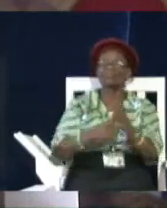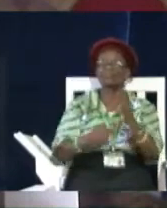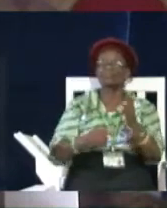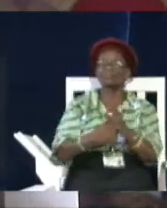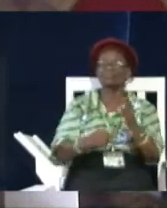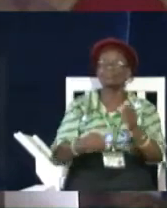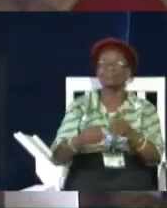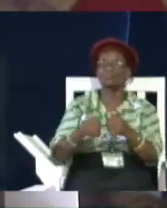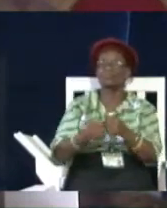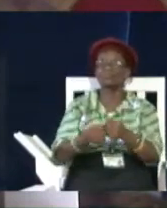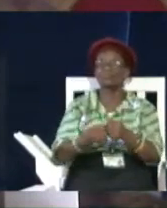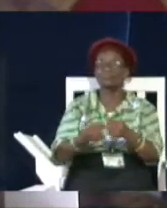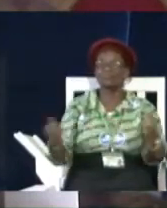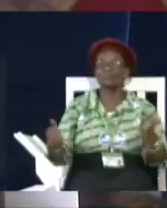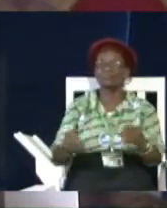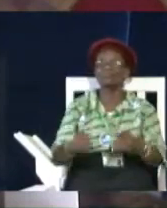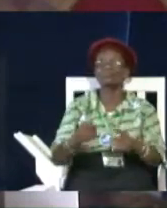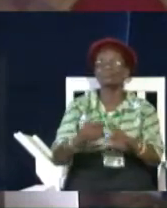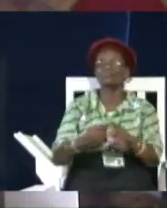Apart from food,